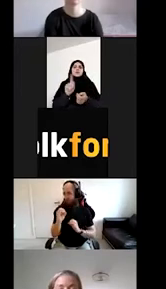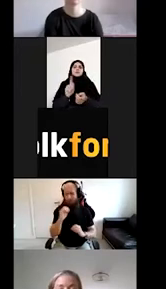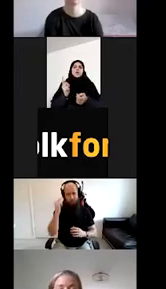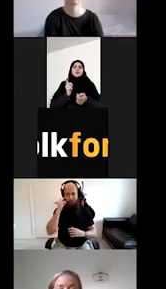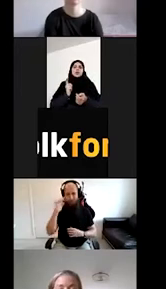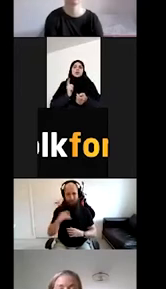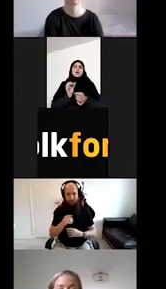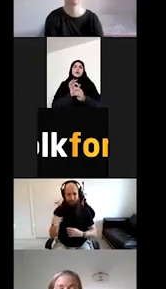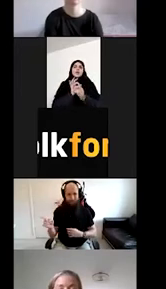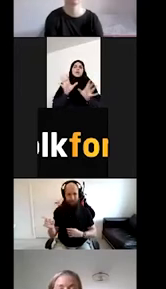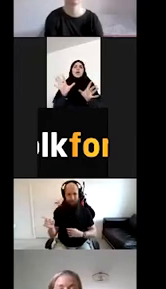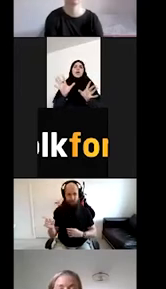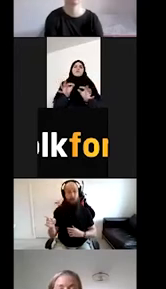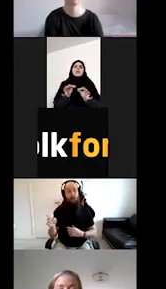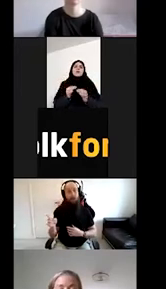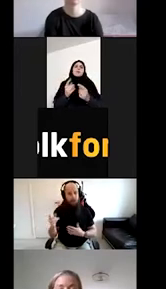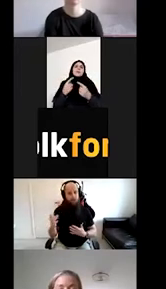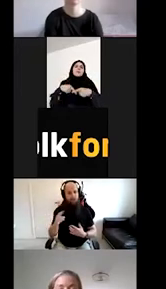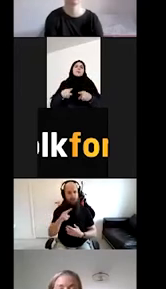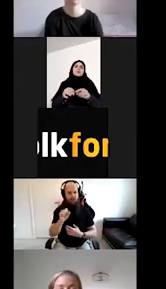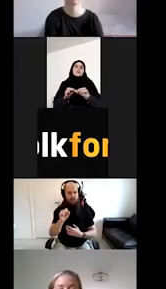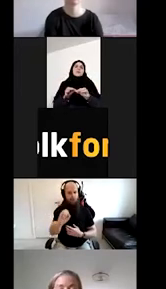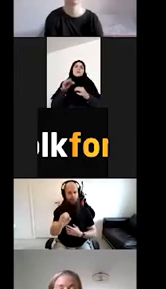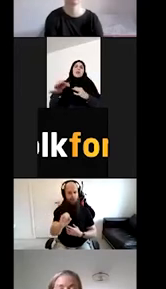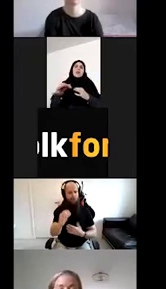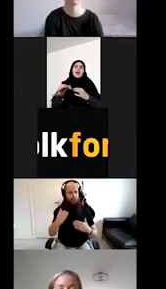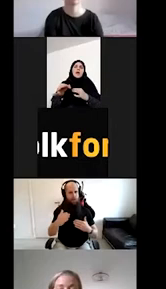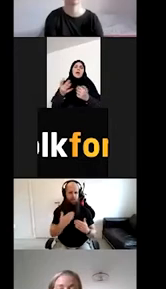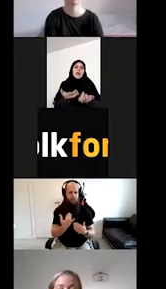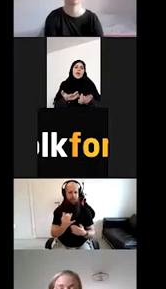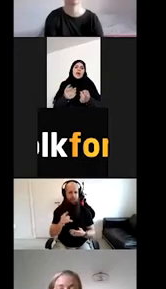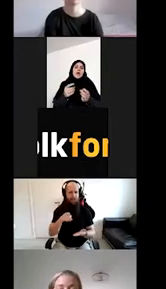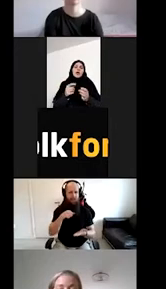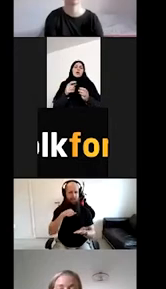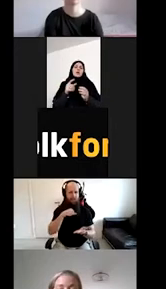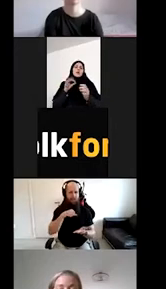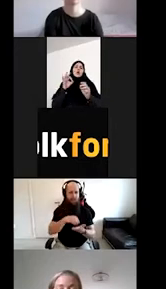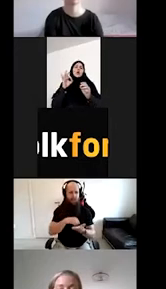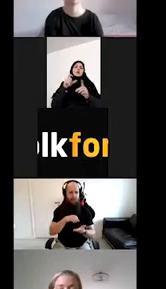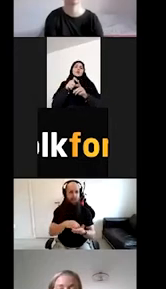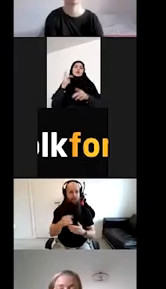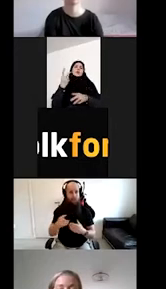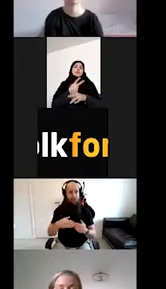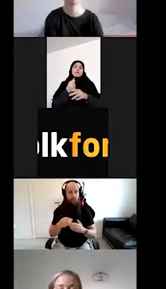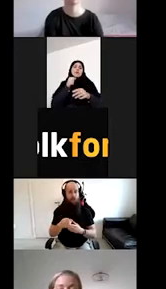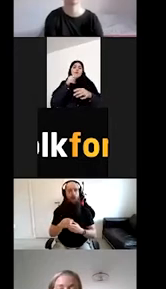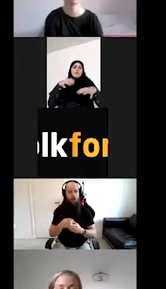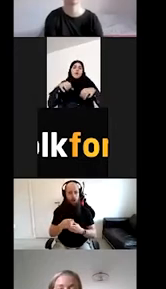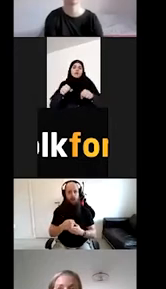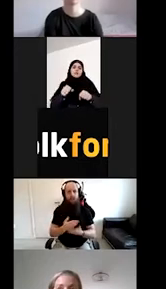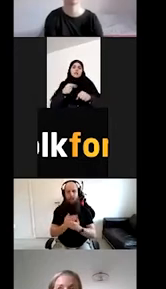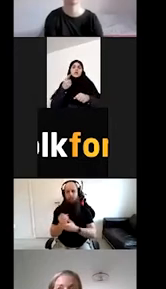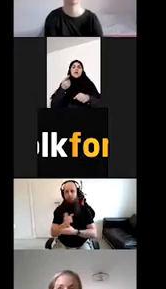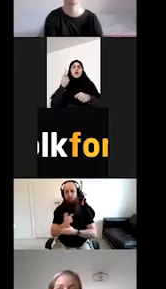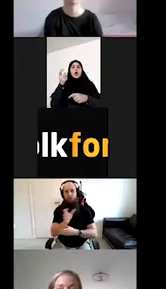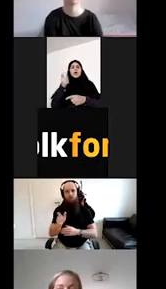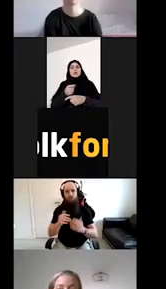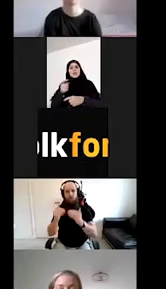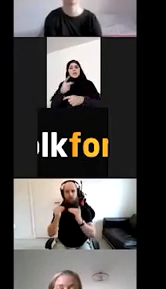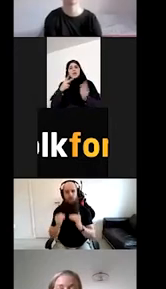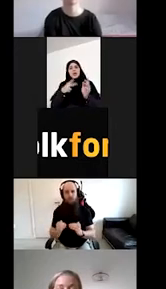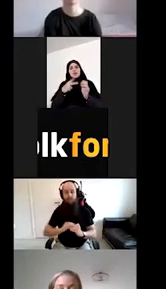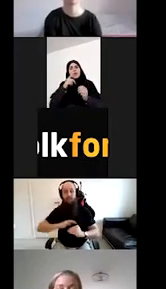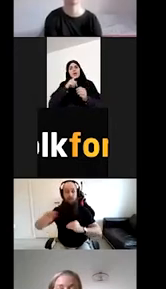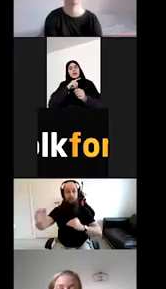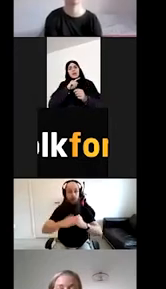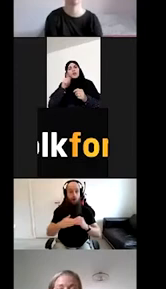NGO was to help all persons with disabilities who were willing to return to repossess their property, and they were